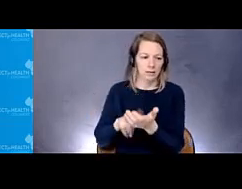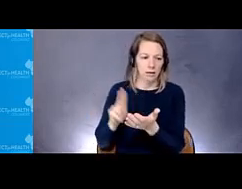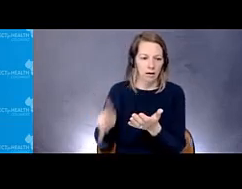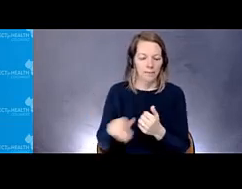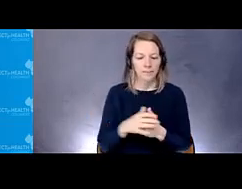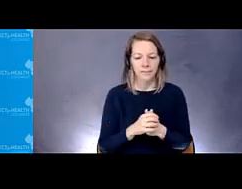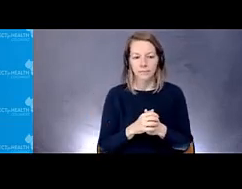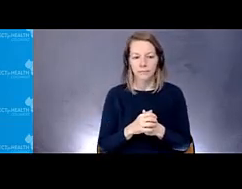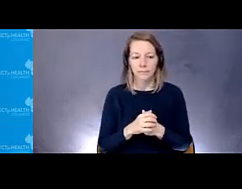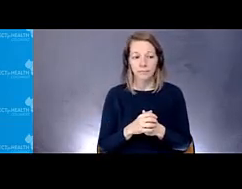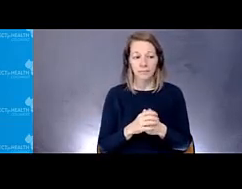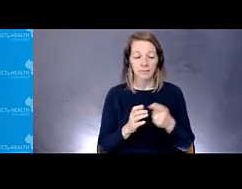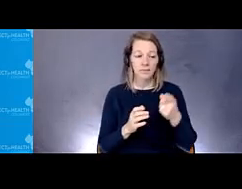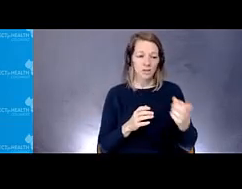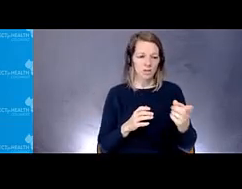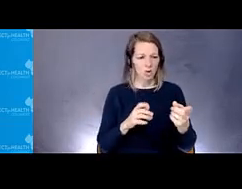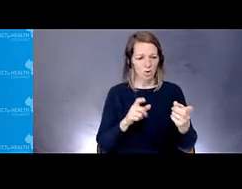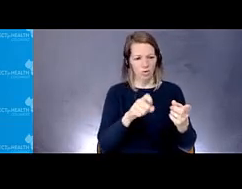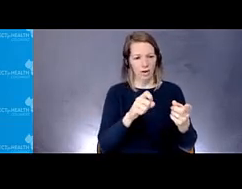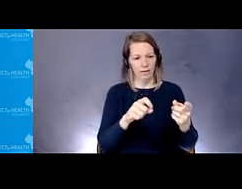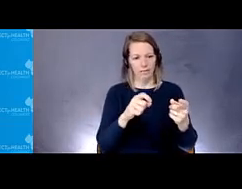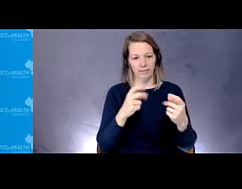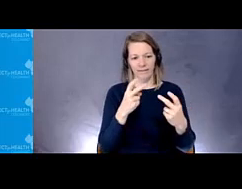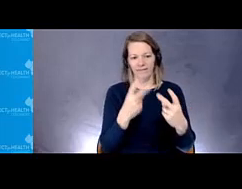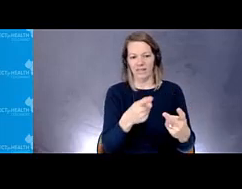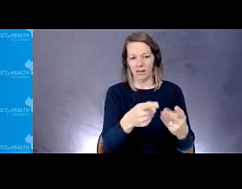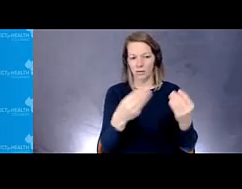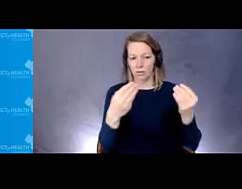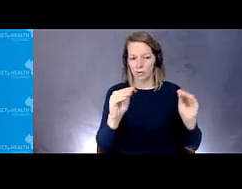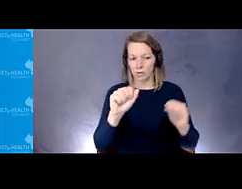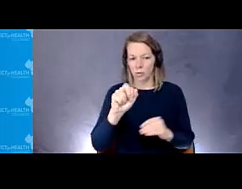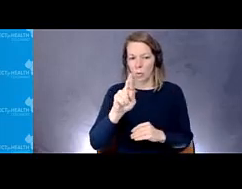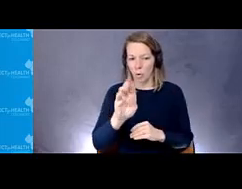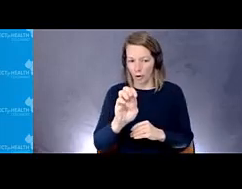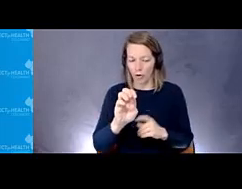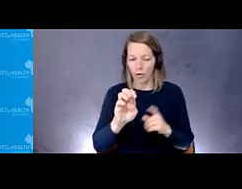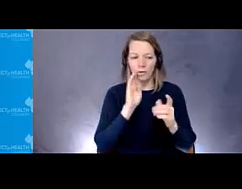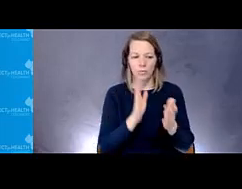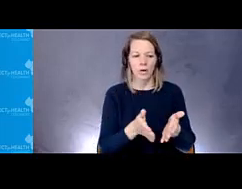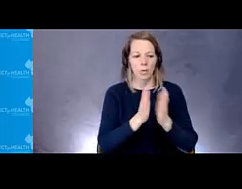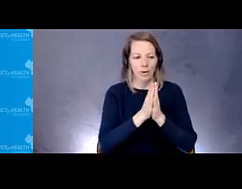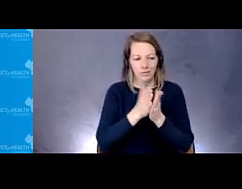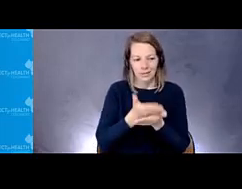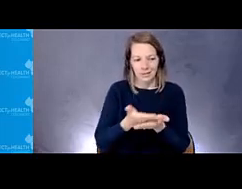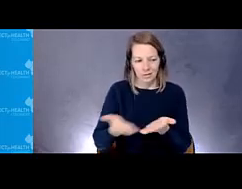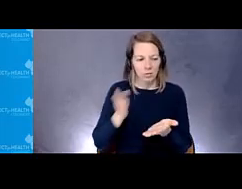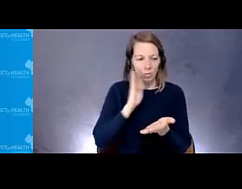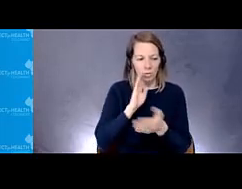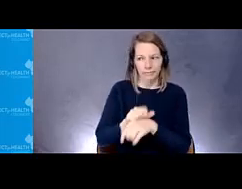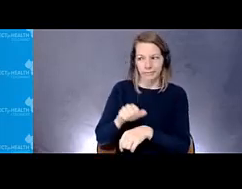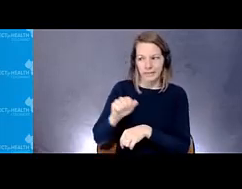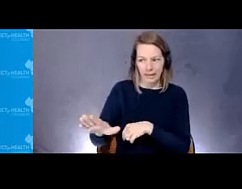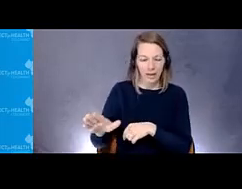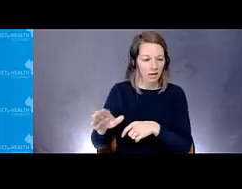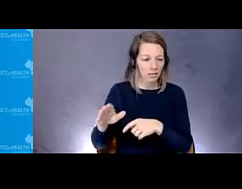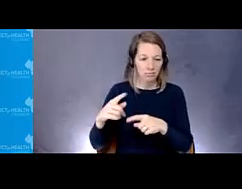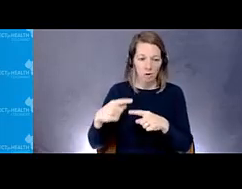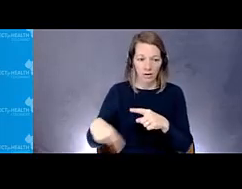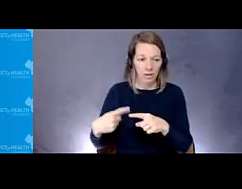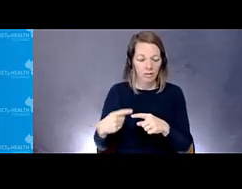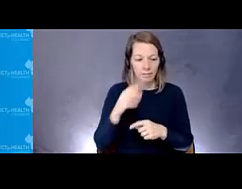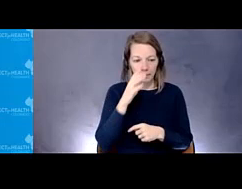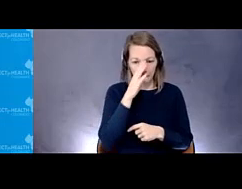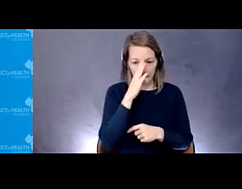we certainly encourage you to visit our store and to request some of these materials that we'll make available throughout the year. As I